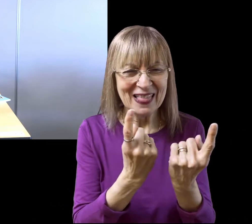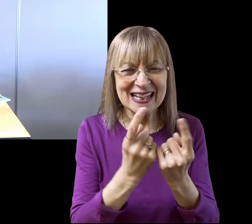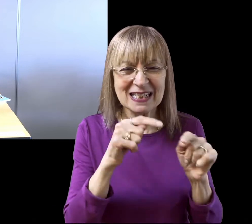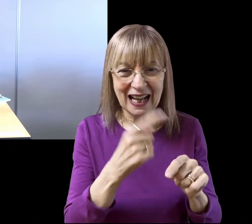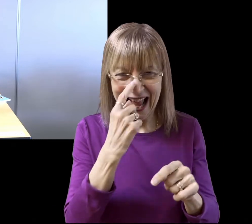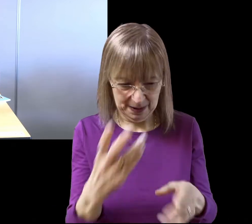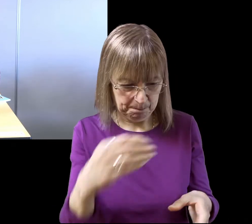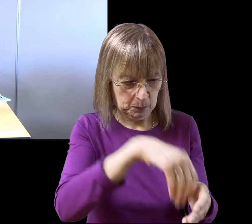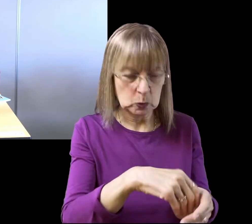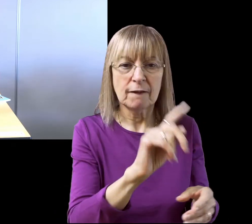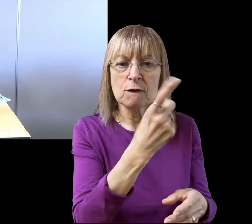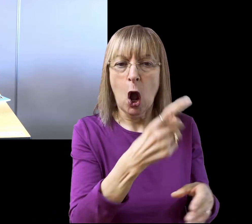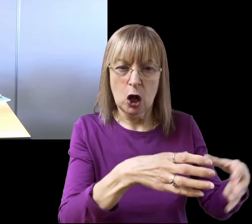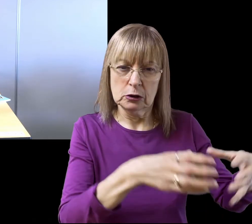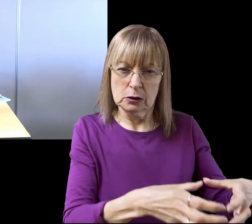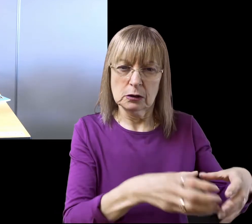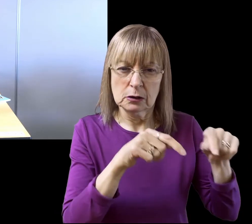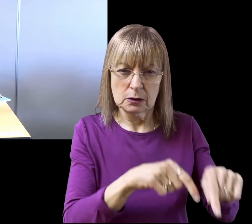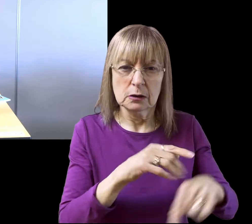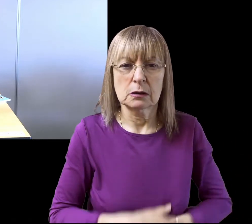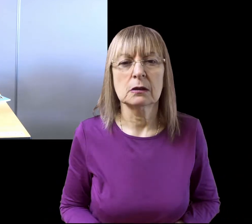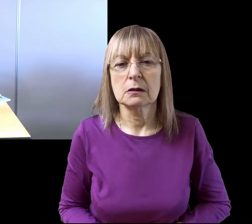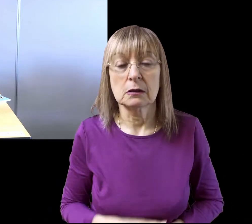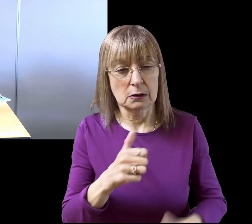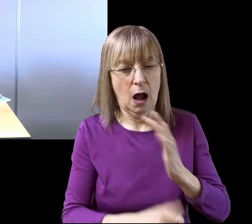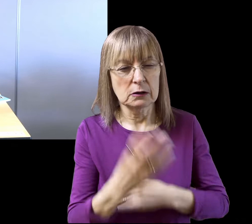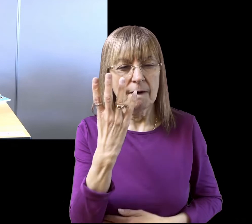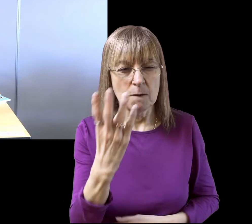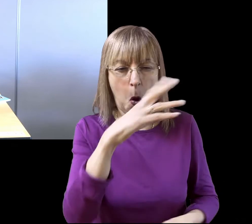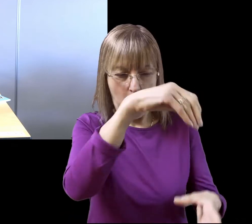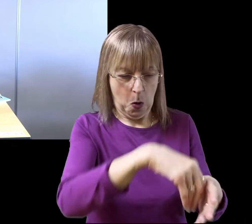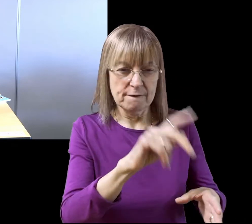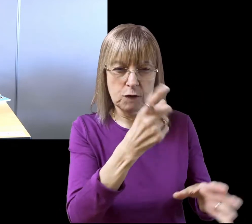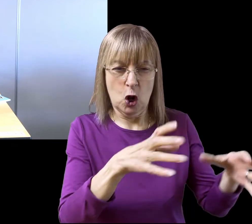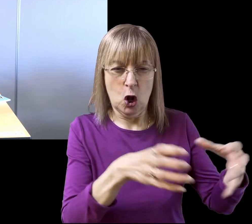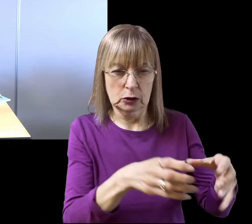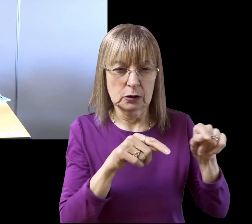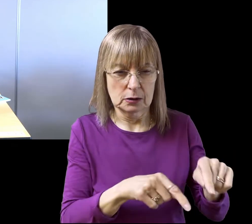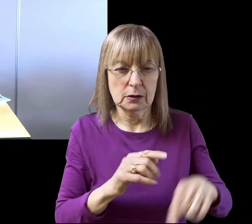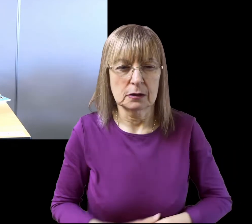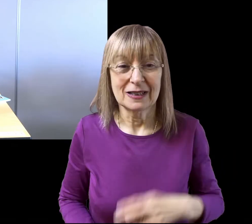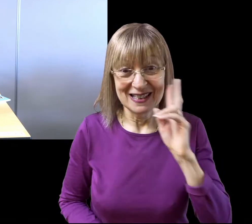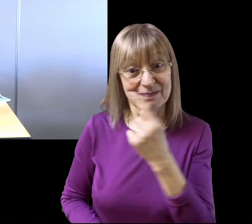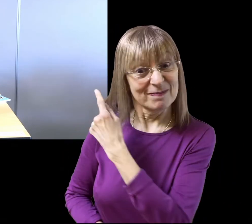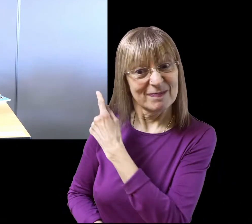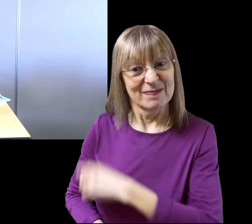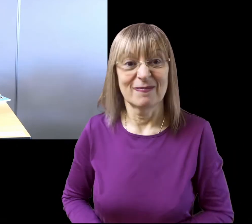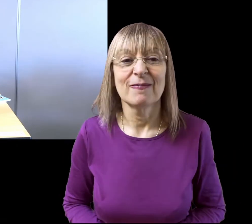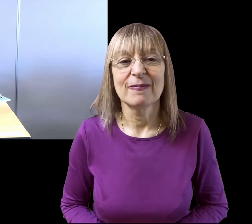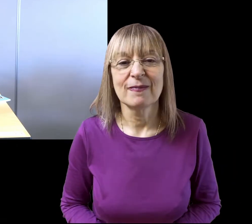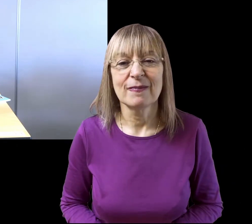And how many different items are there that could go in the first slot? Well, there's 4 items to start with that could go in the first slot.